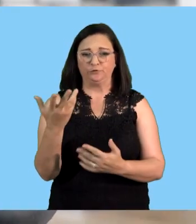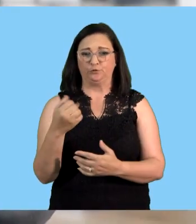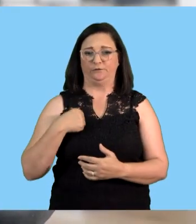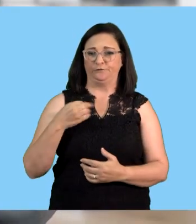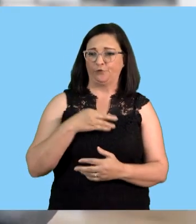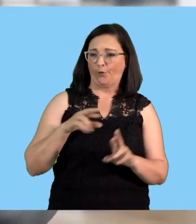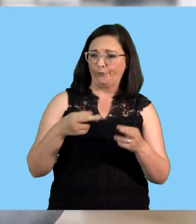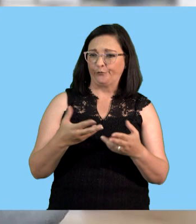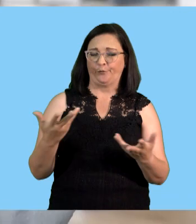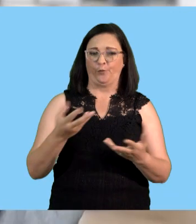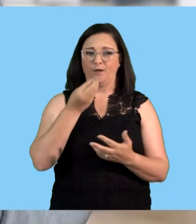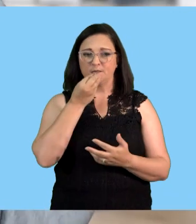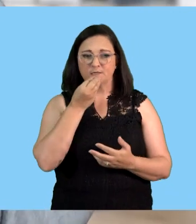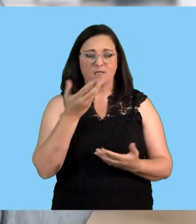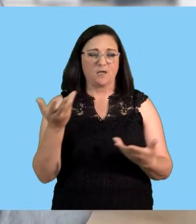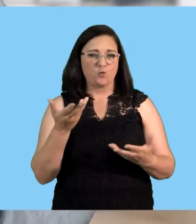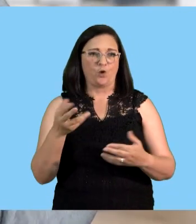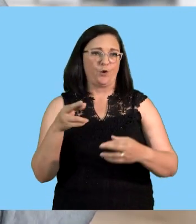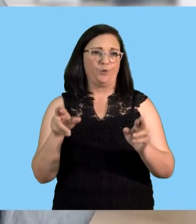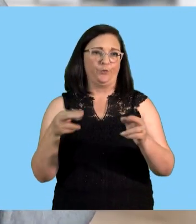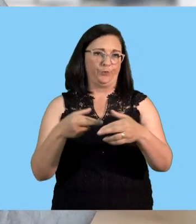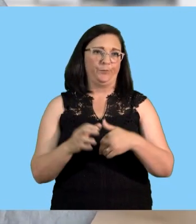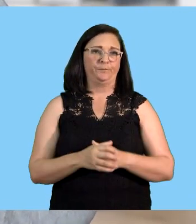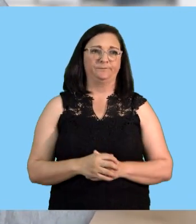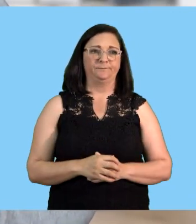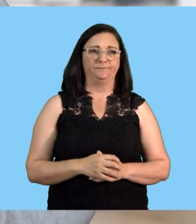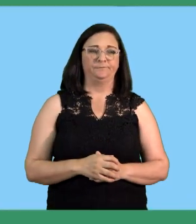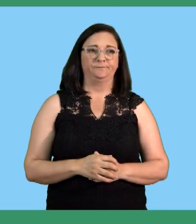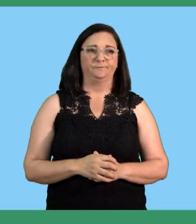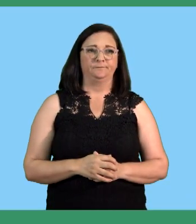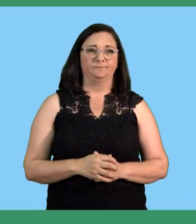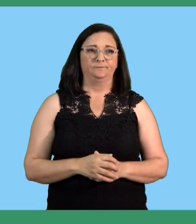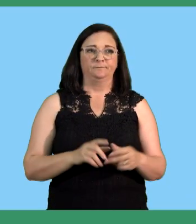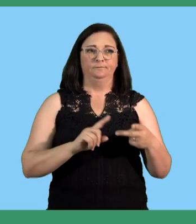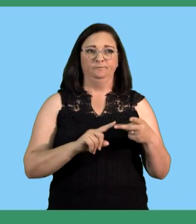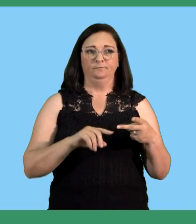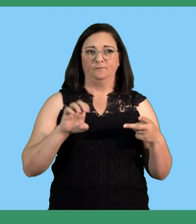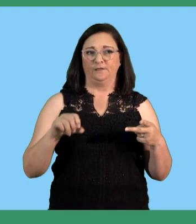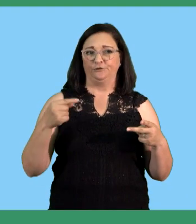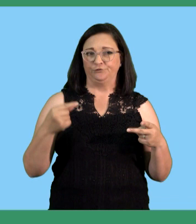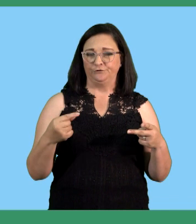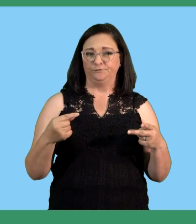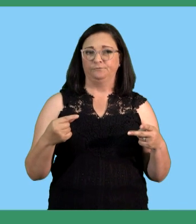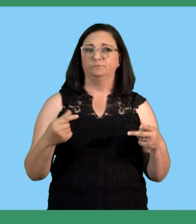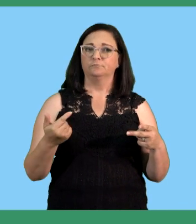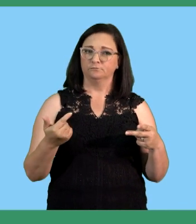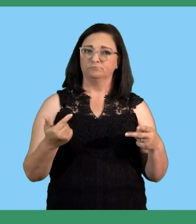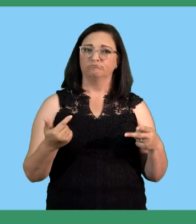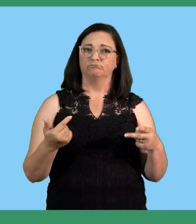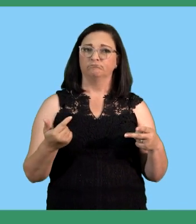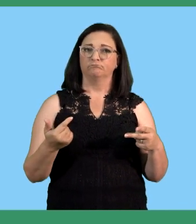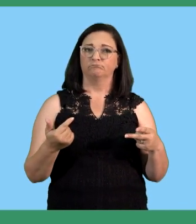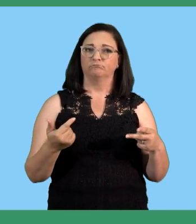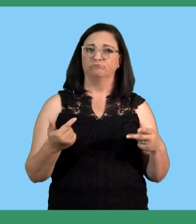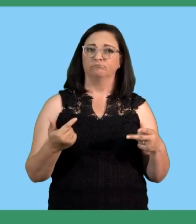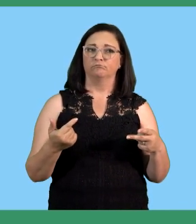if there's a staff room, the canteen if there's a canteen maybe. All right. EG also